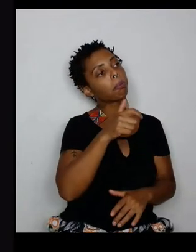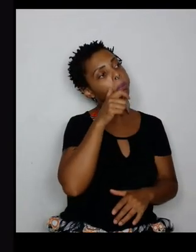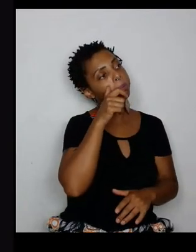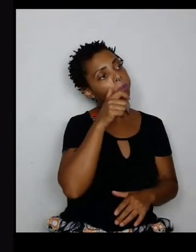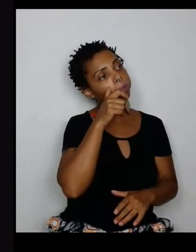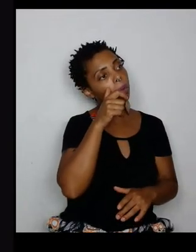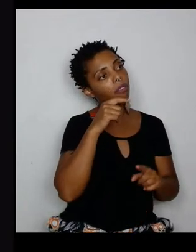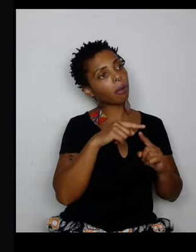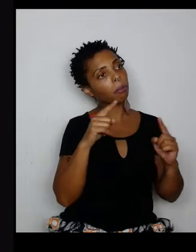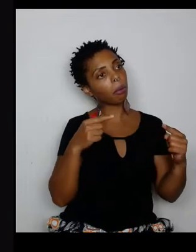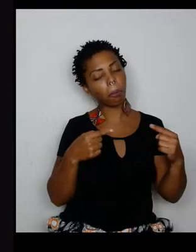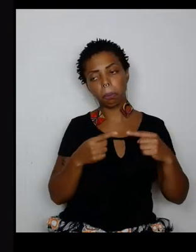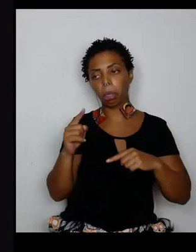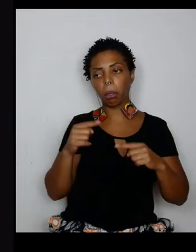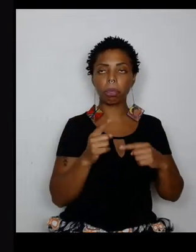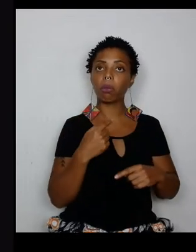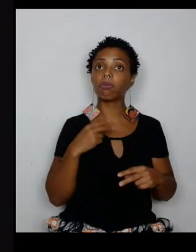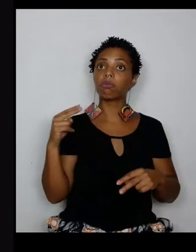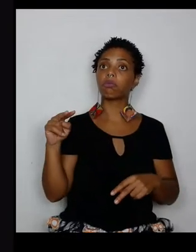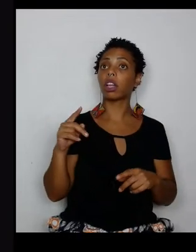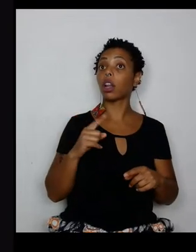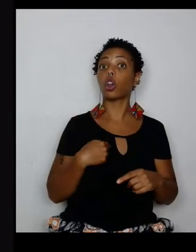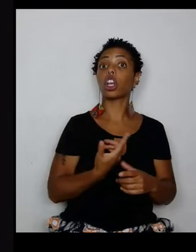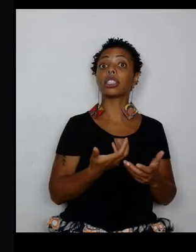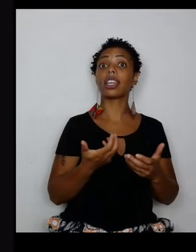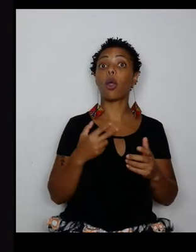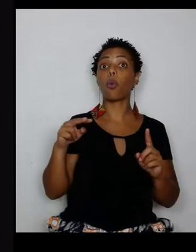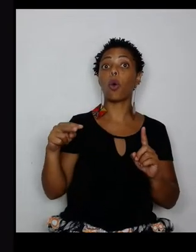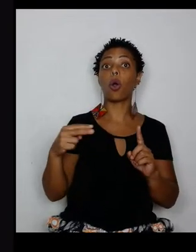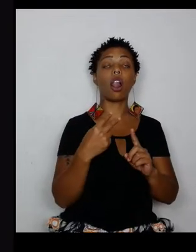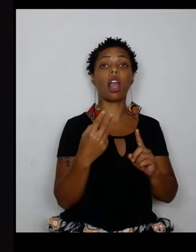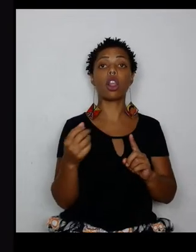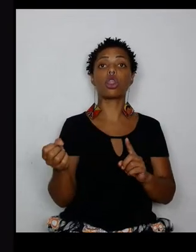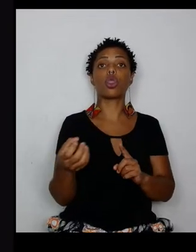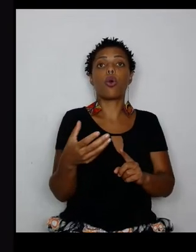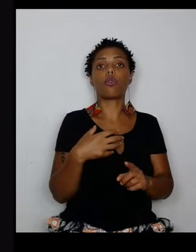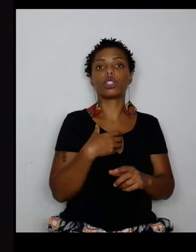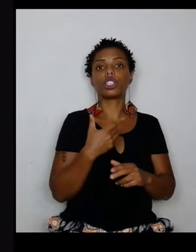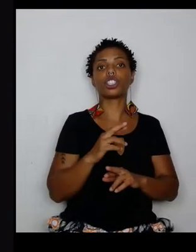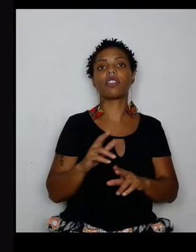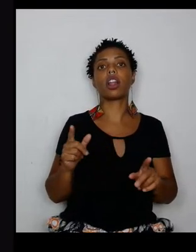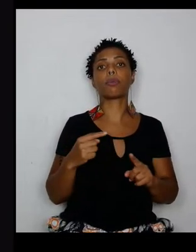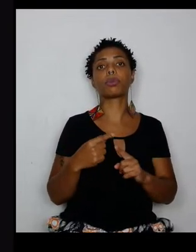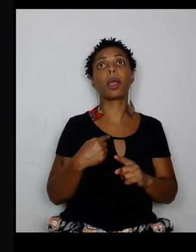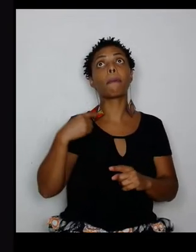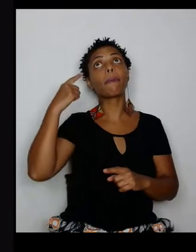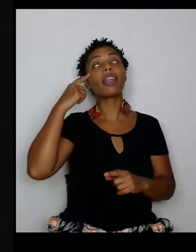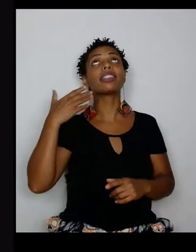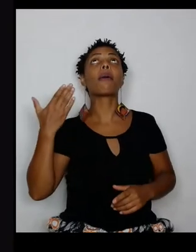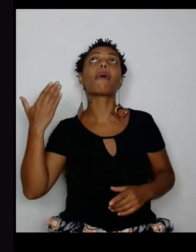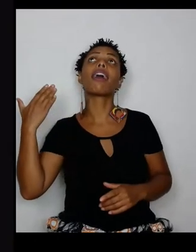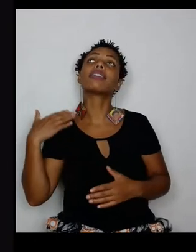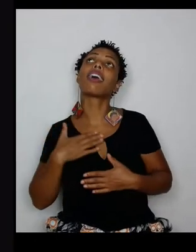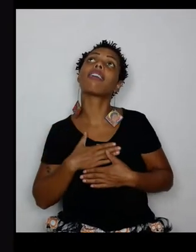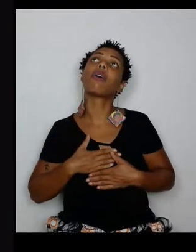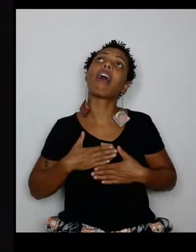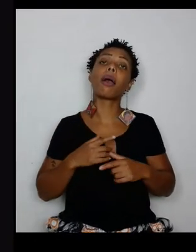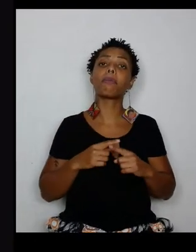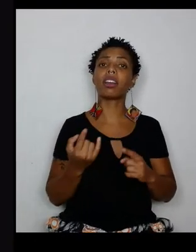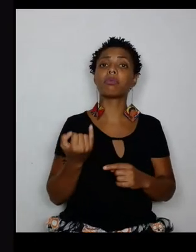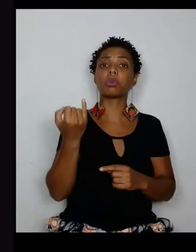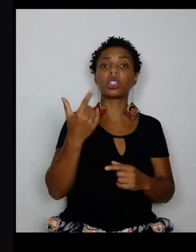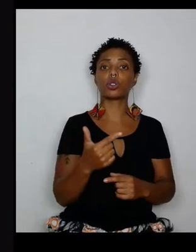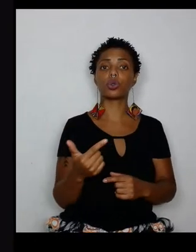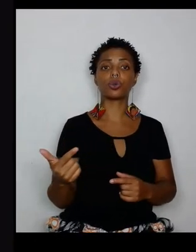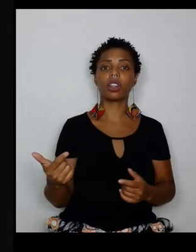representatives of a nostalgic past with little or no relevance in the global presence and is a convenient backdrop to